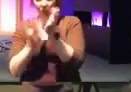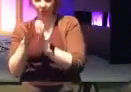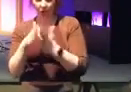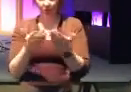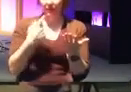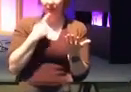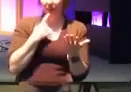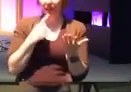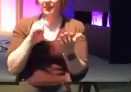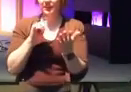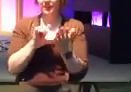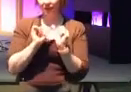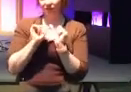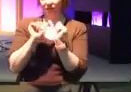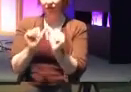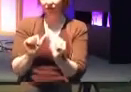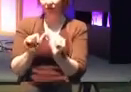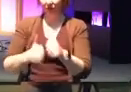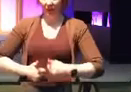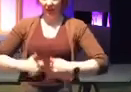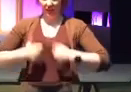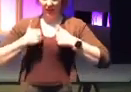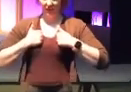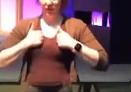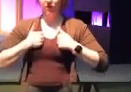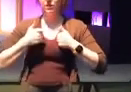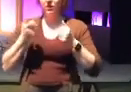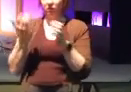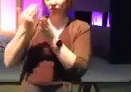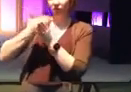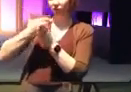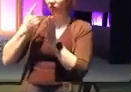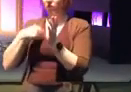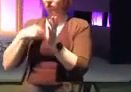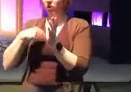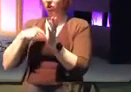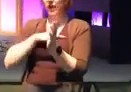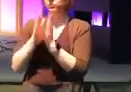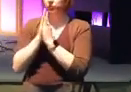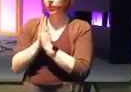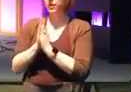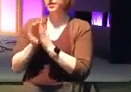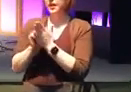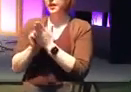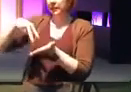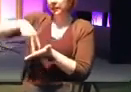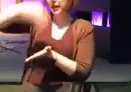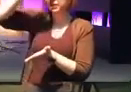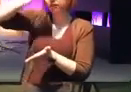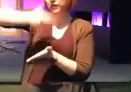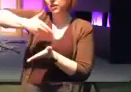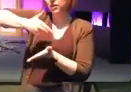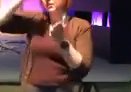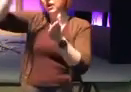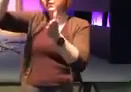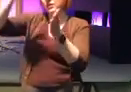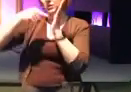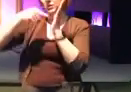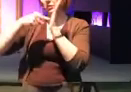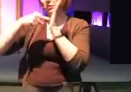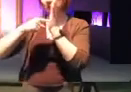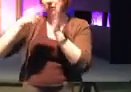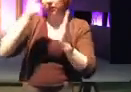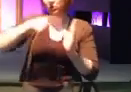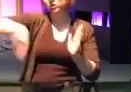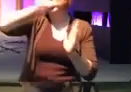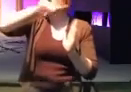ever lives to make intercession for us, for you, that He stands before the Father, He represents you before